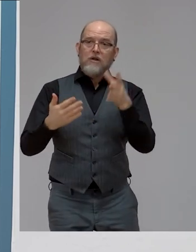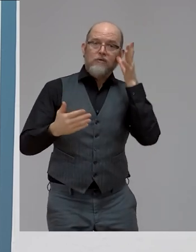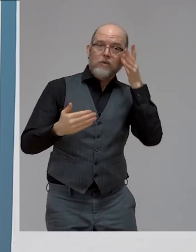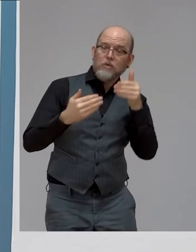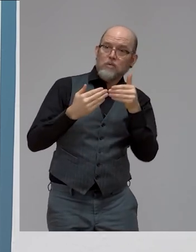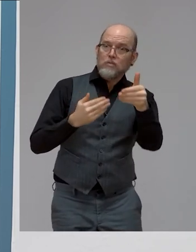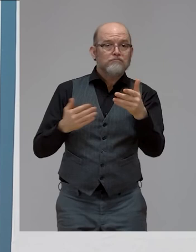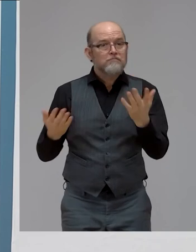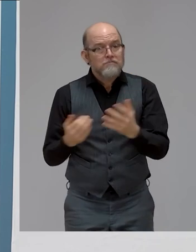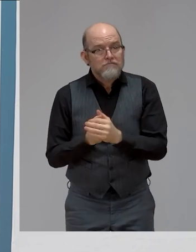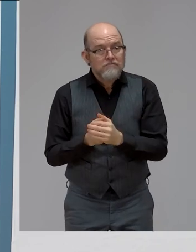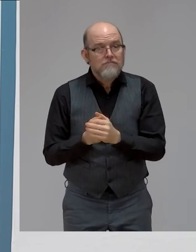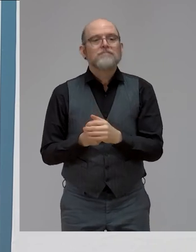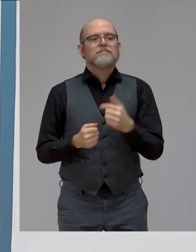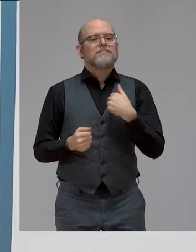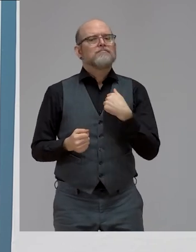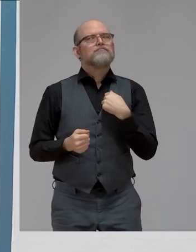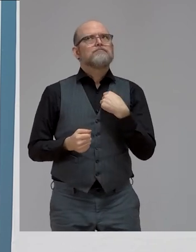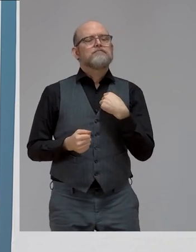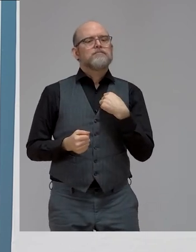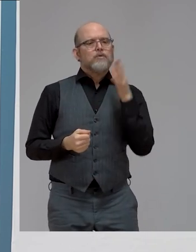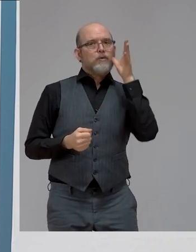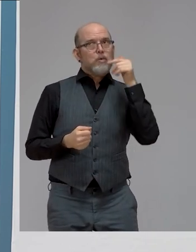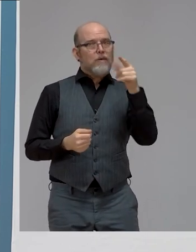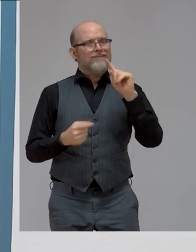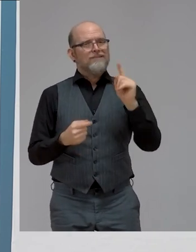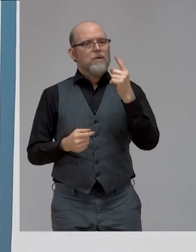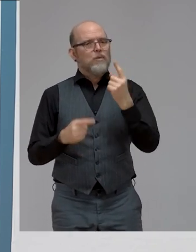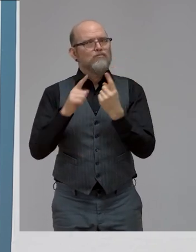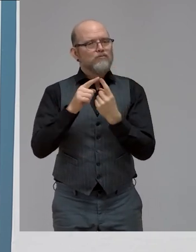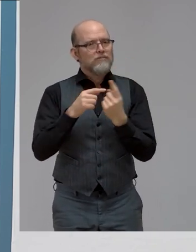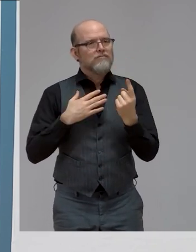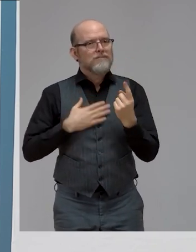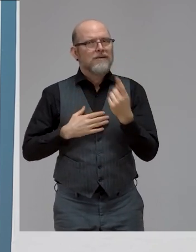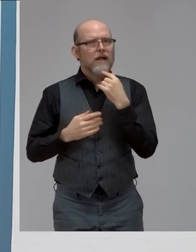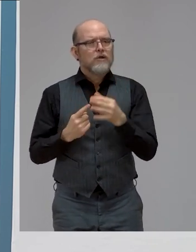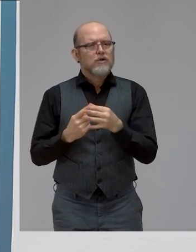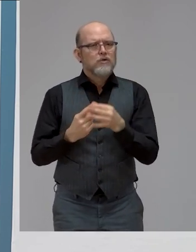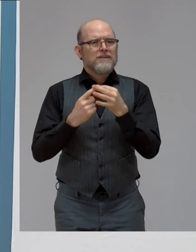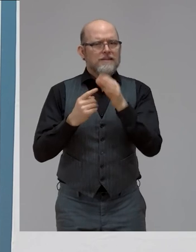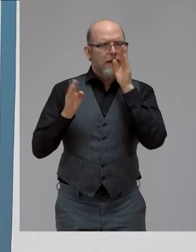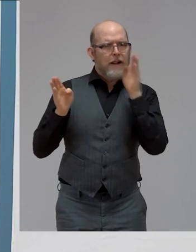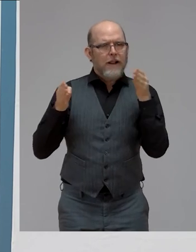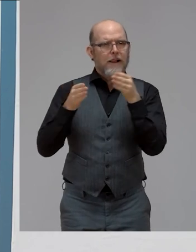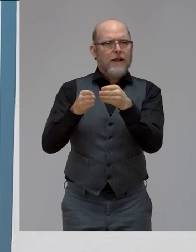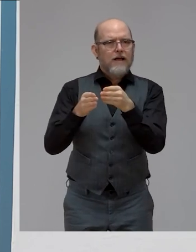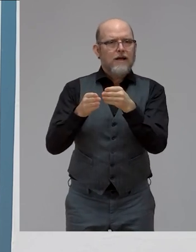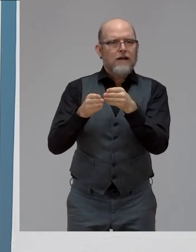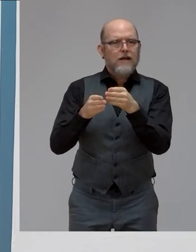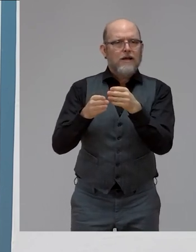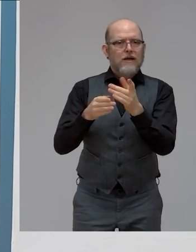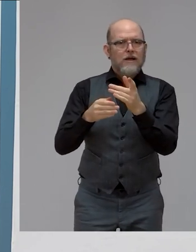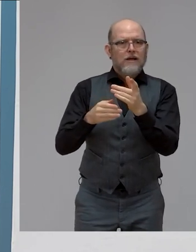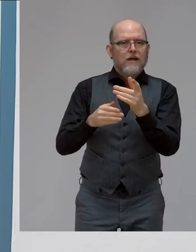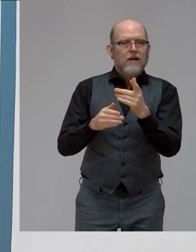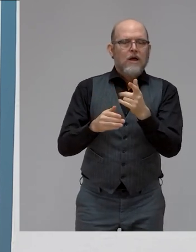My plans in the future are first to specialize in corporate law and to work in a